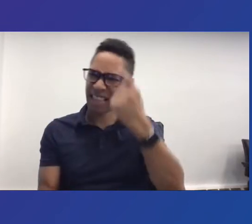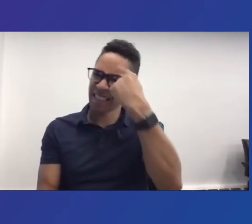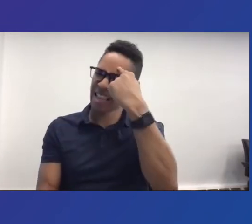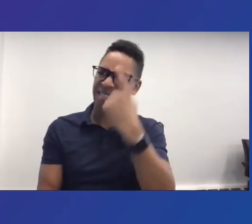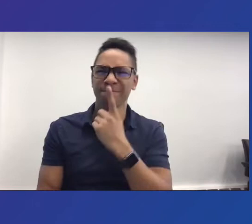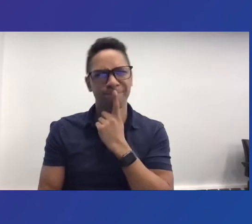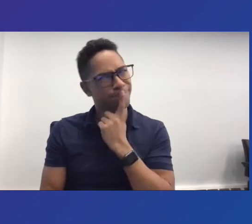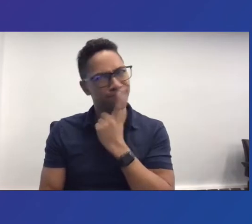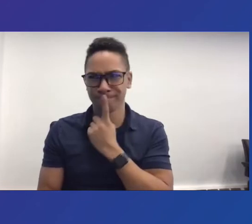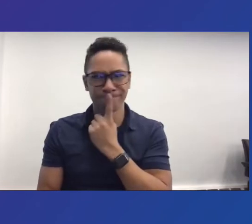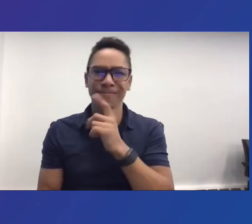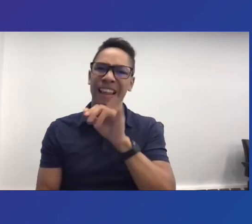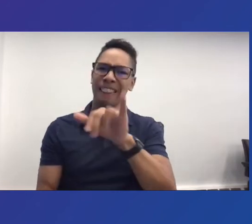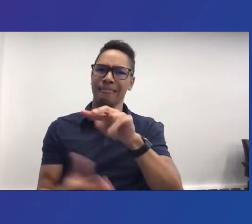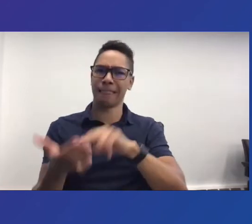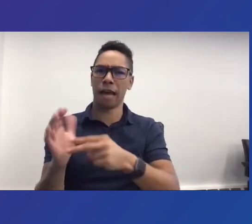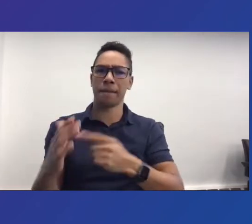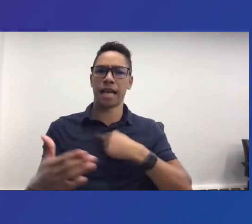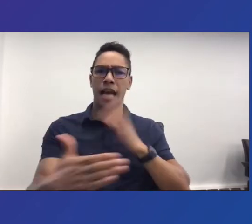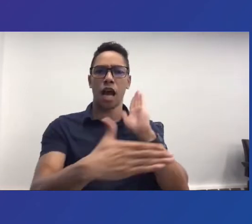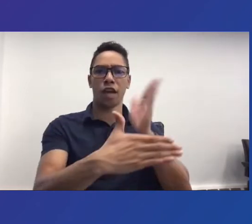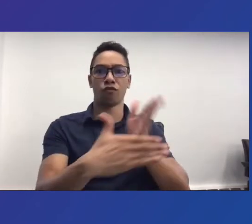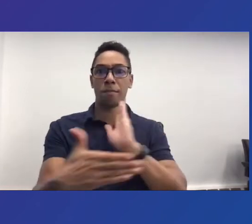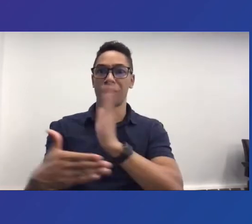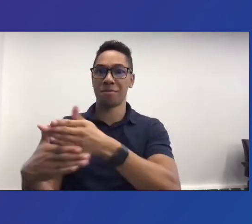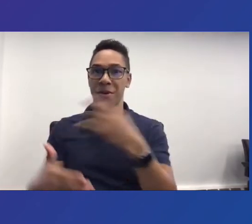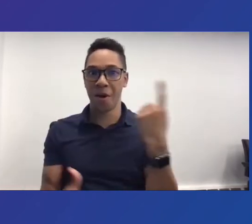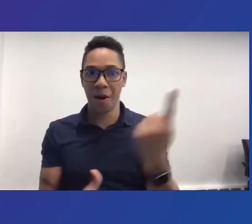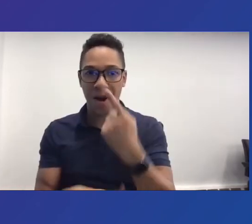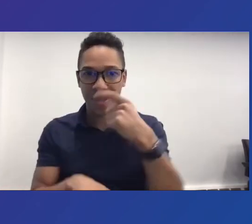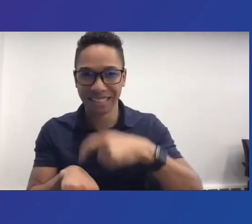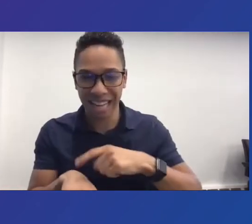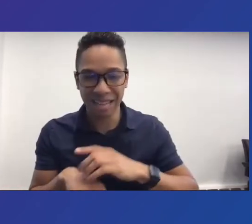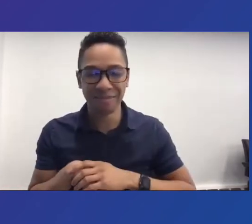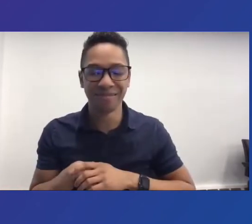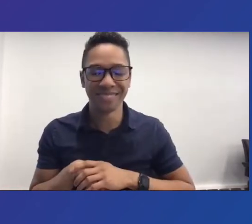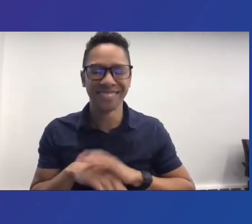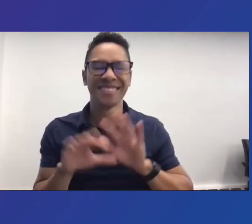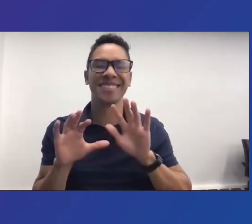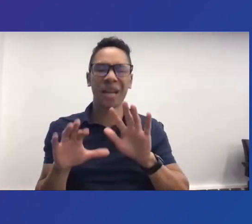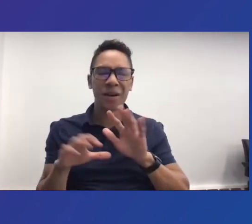interrupt people all the time. So I don't think a mediator should be. Anyway, but I